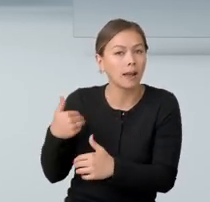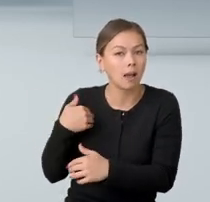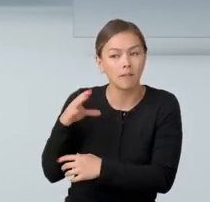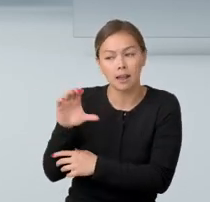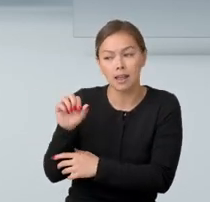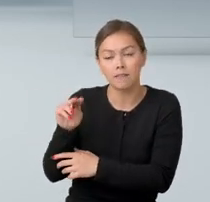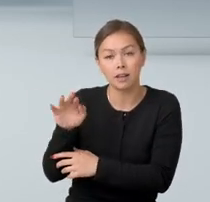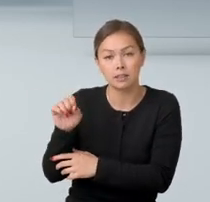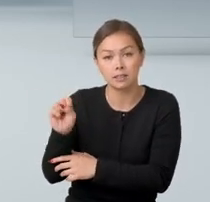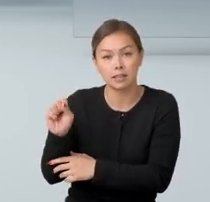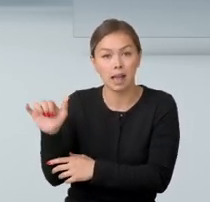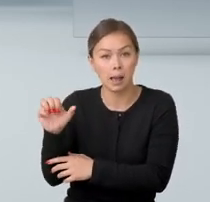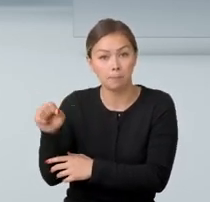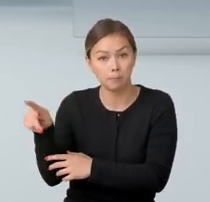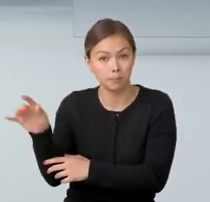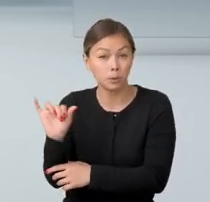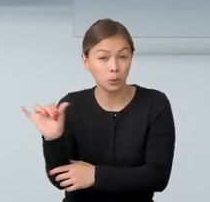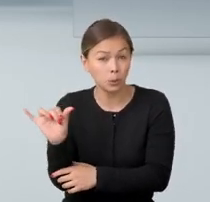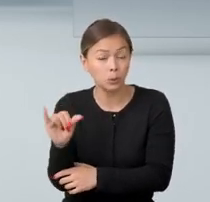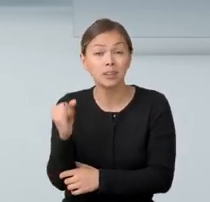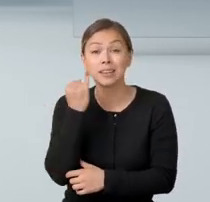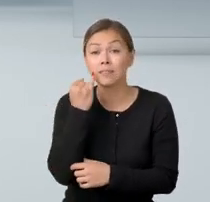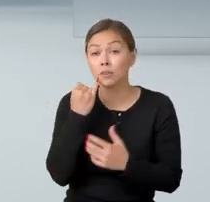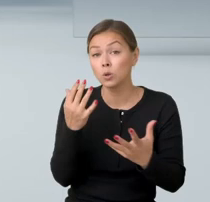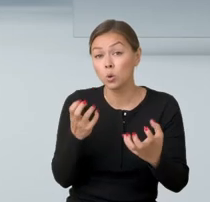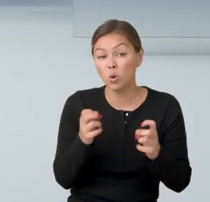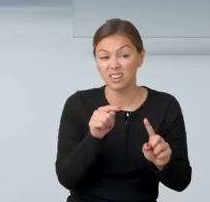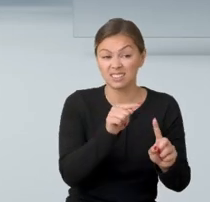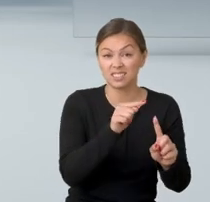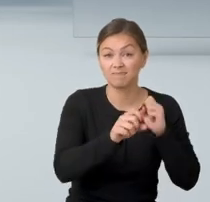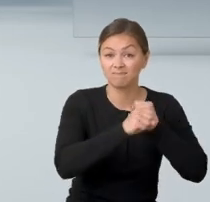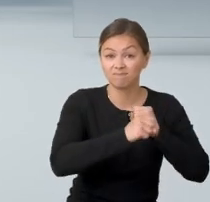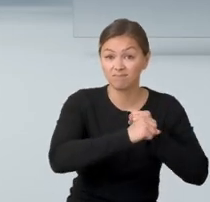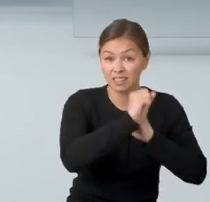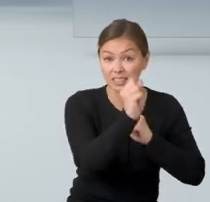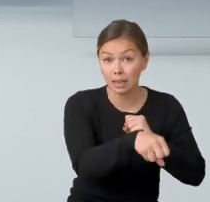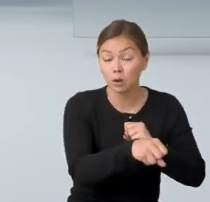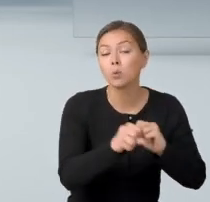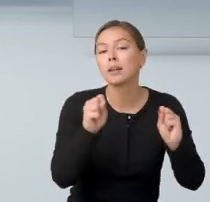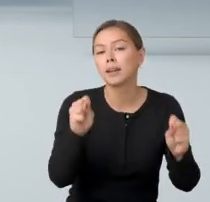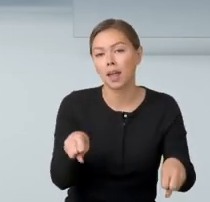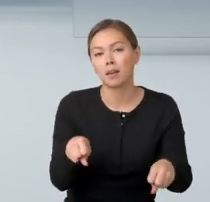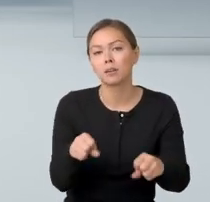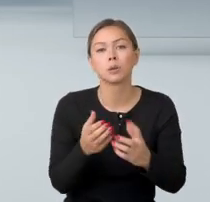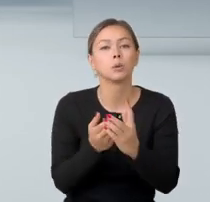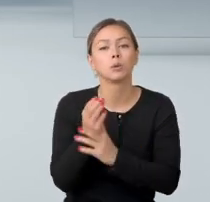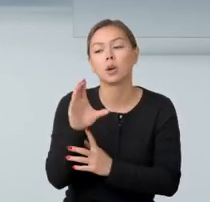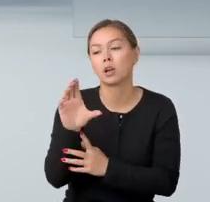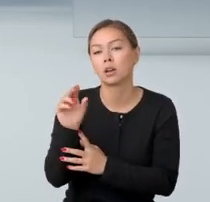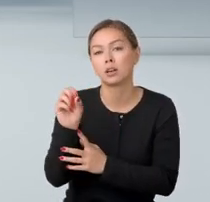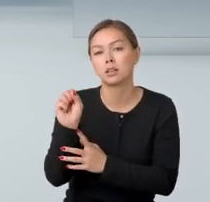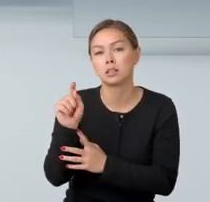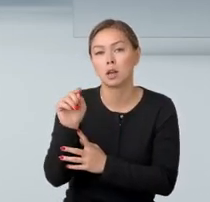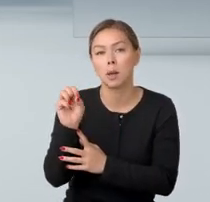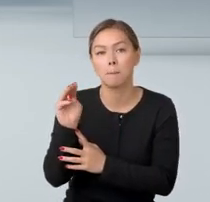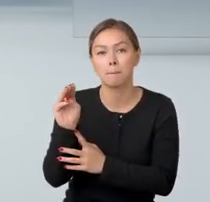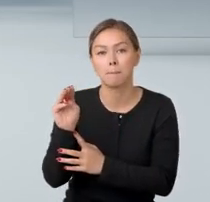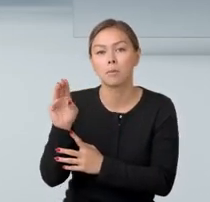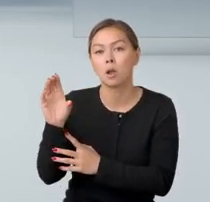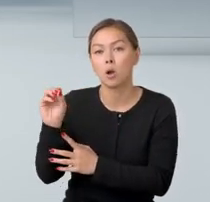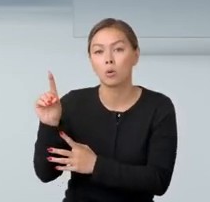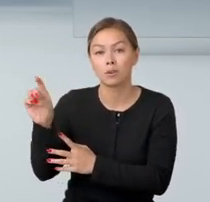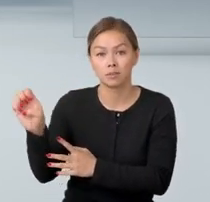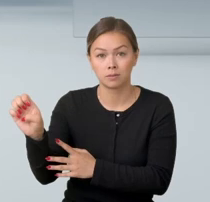canvas app um and if we want to extend a little more our model driven app we can using